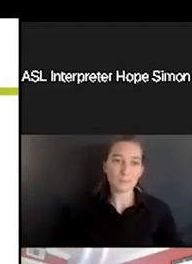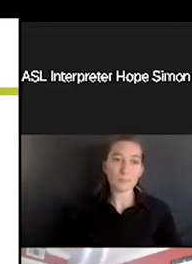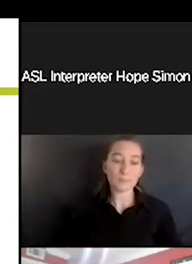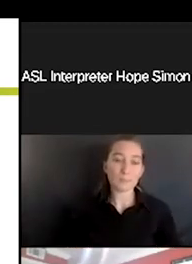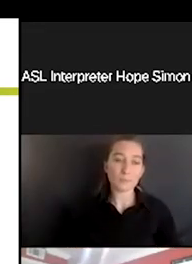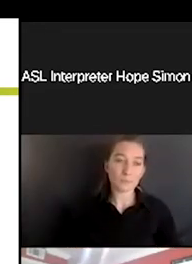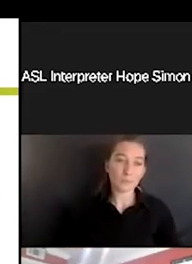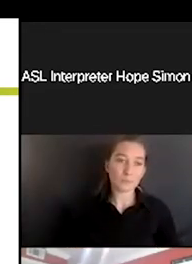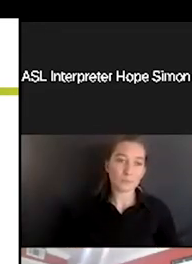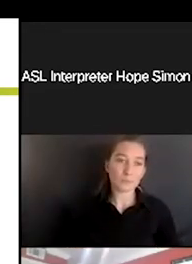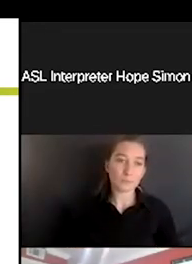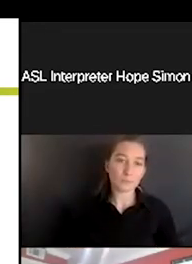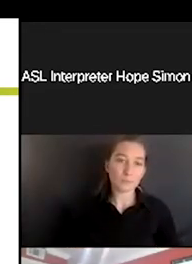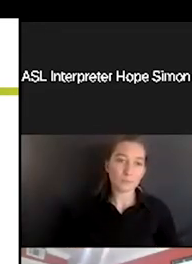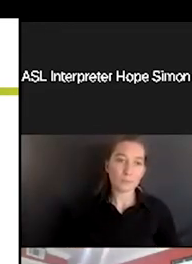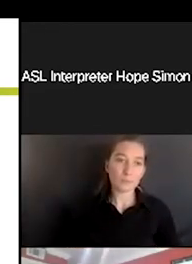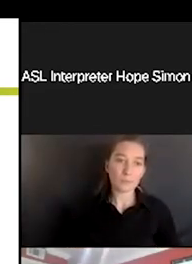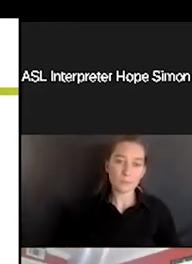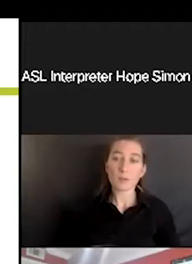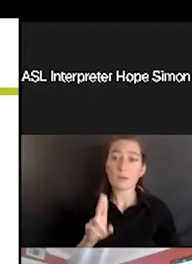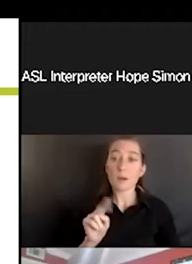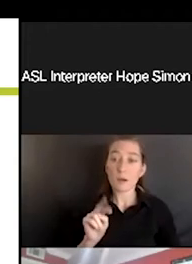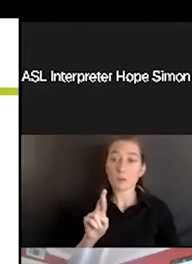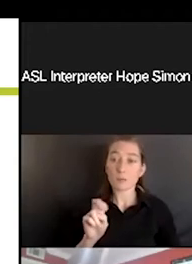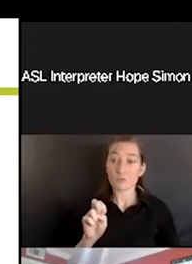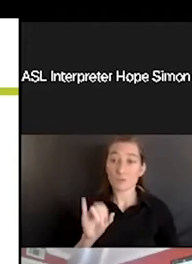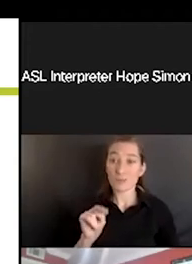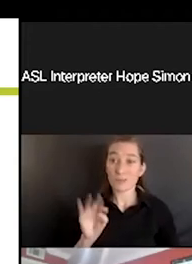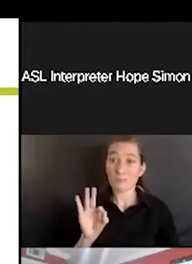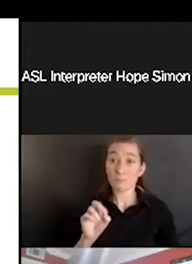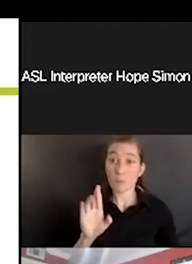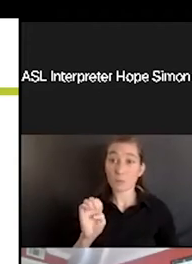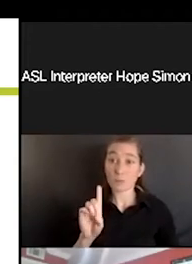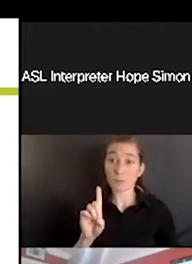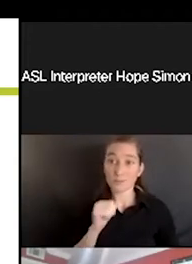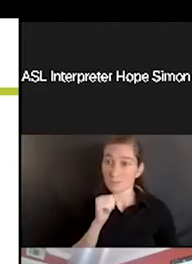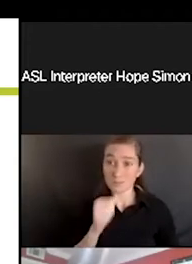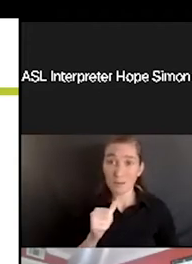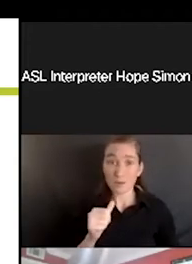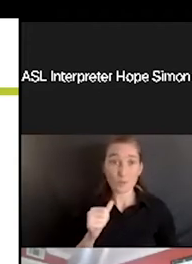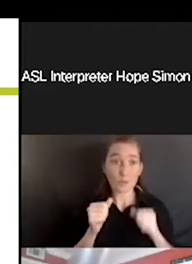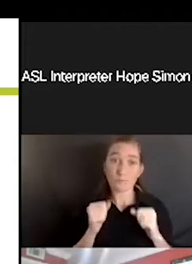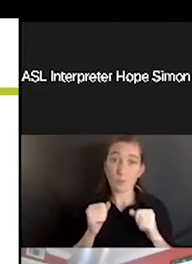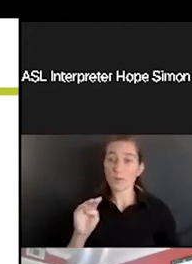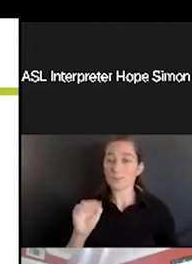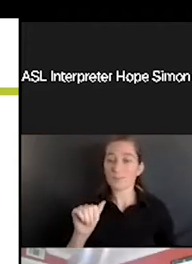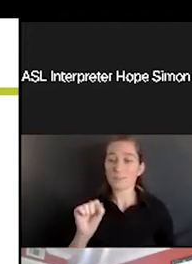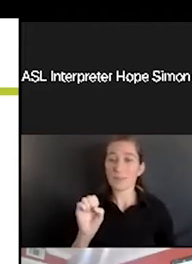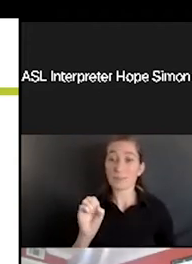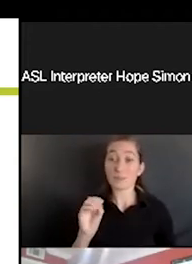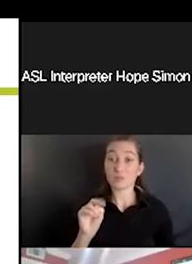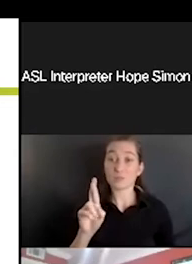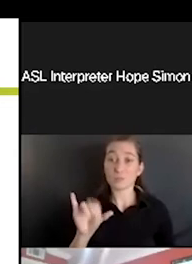most dangerous buildings of them all. They really, really just don't have a lot of strength, and